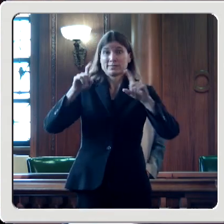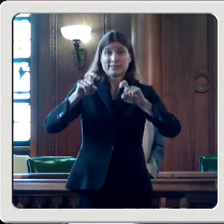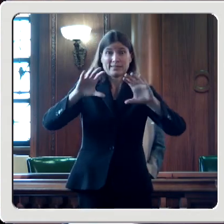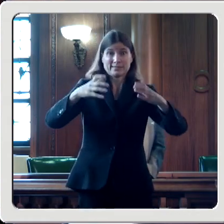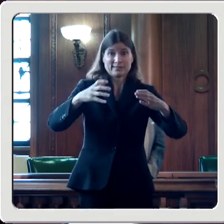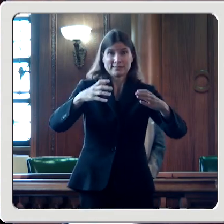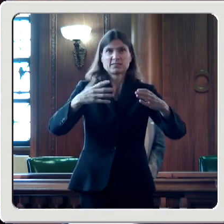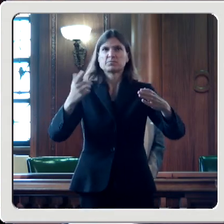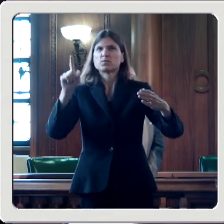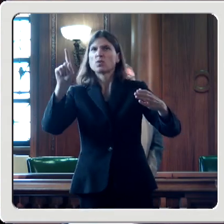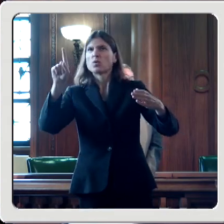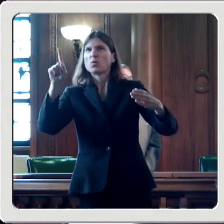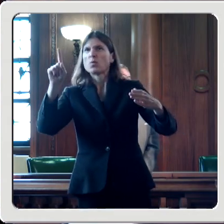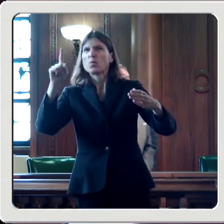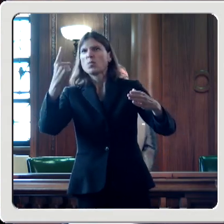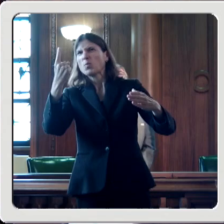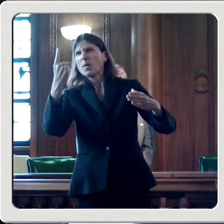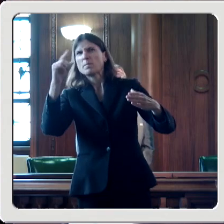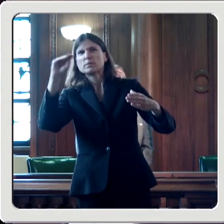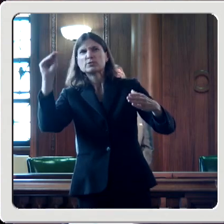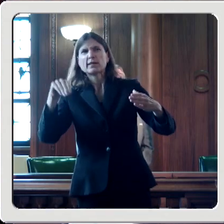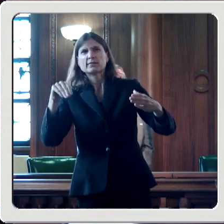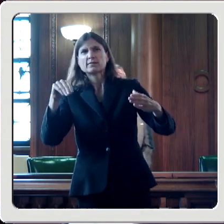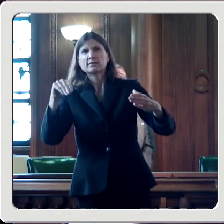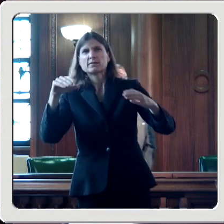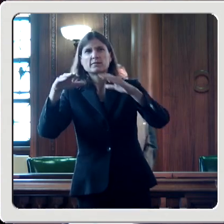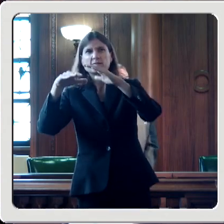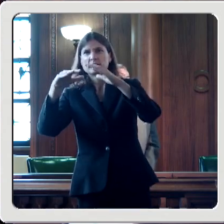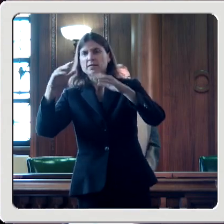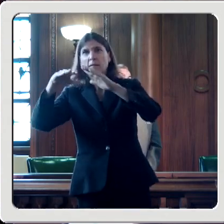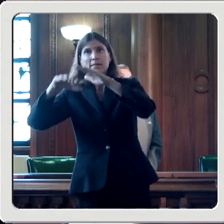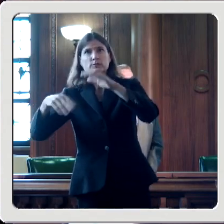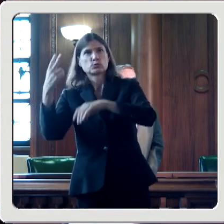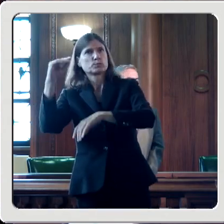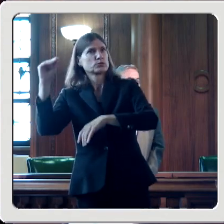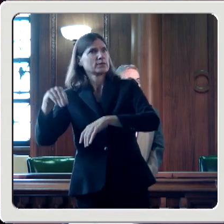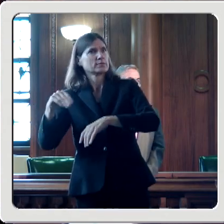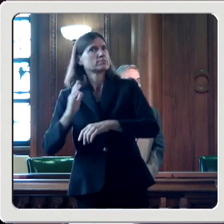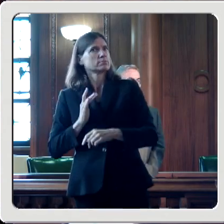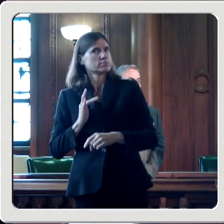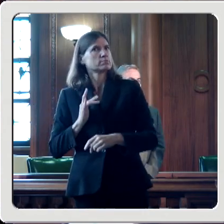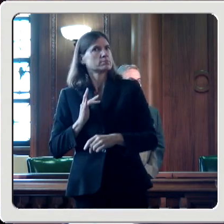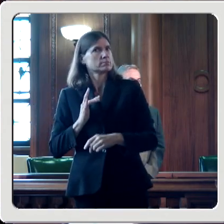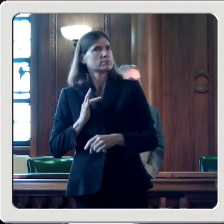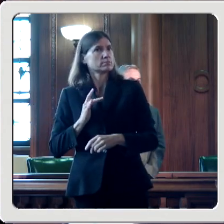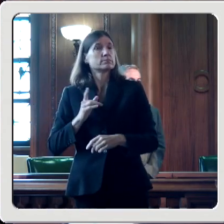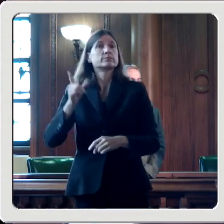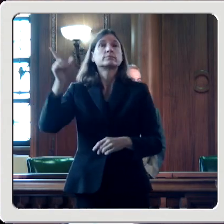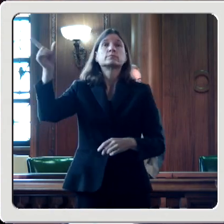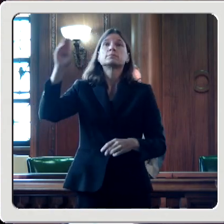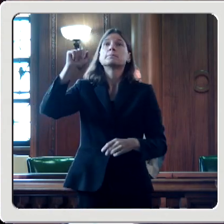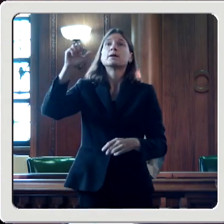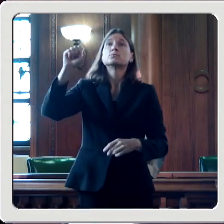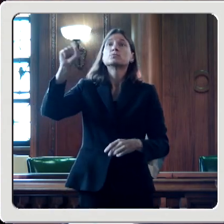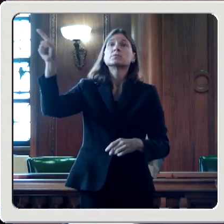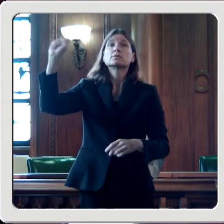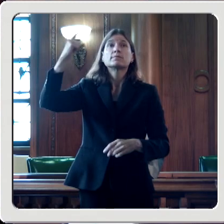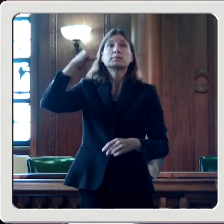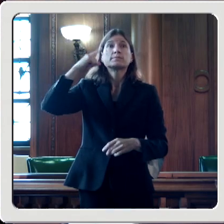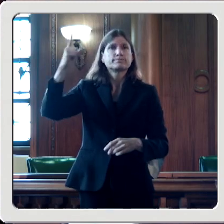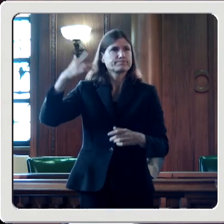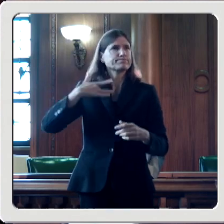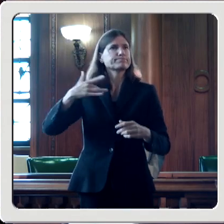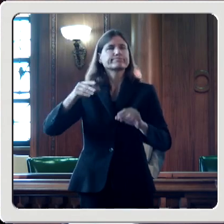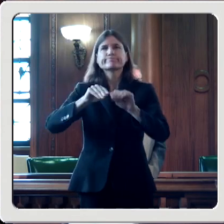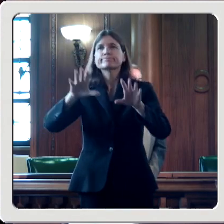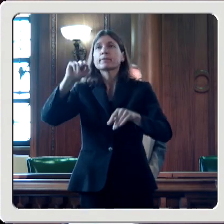is publishing a weekly report of COVID-19 data by town and city. The last one came